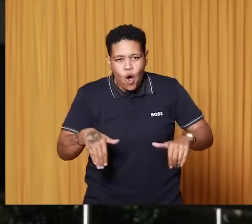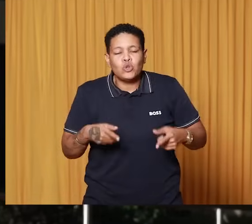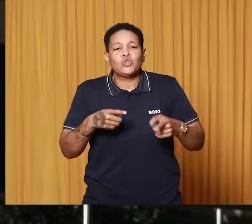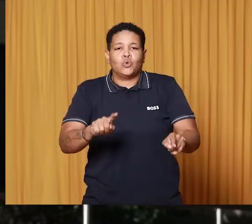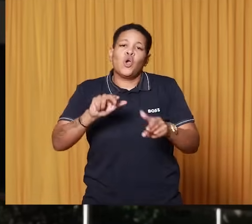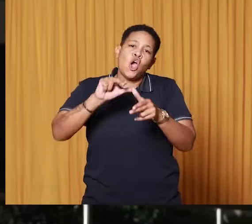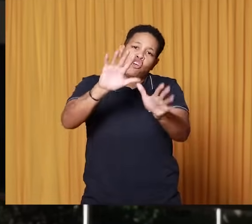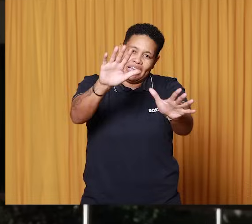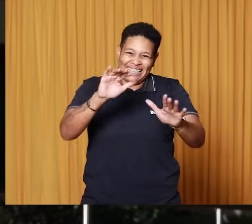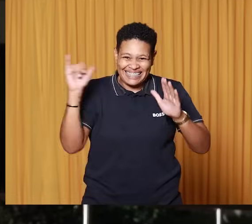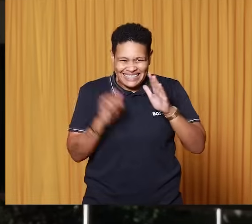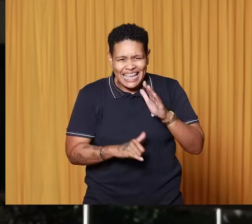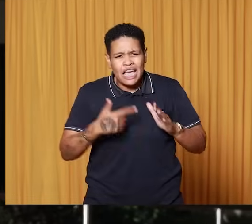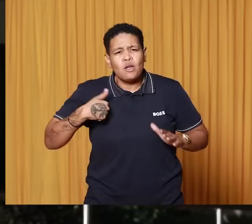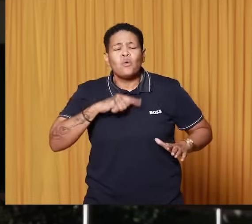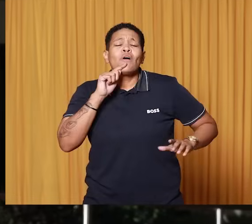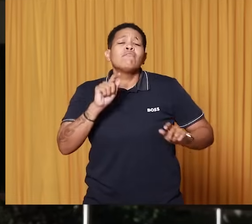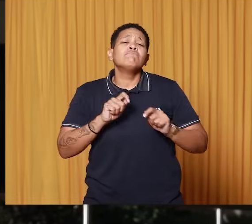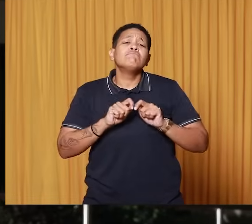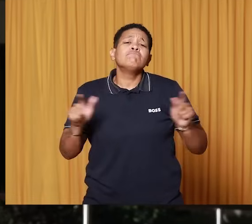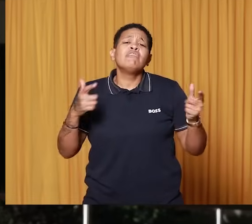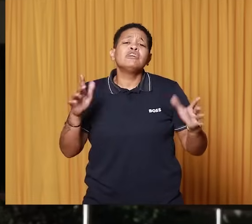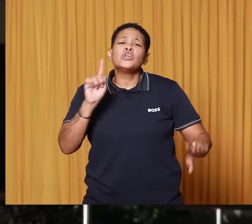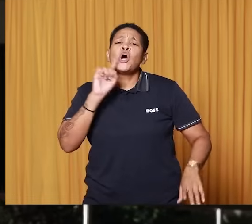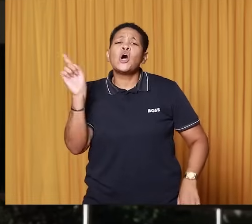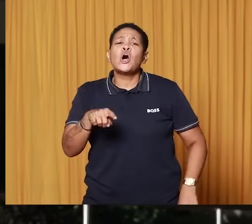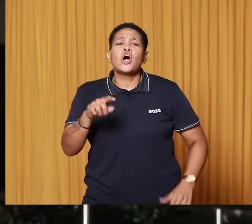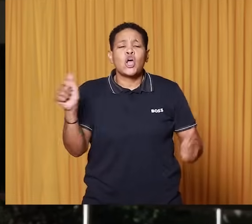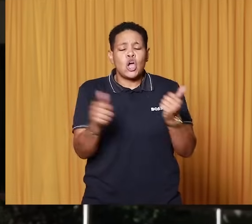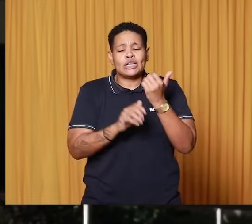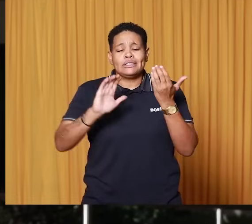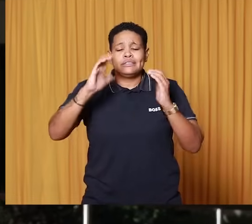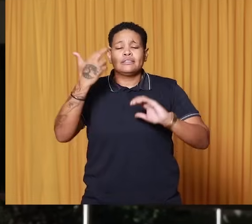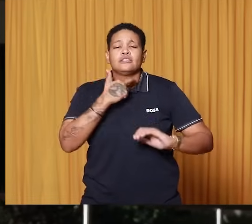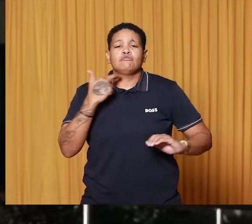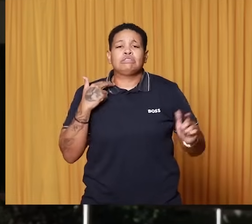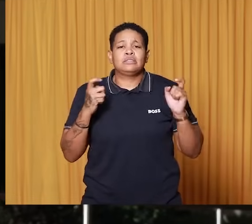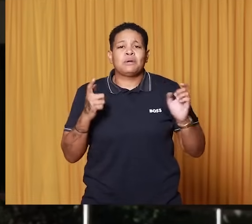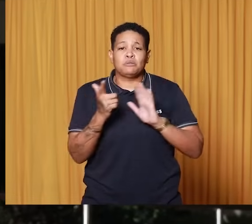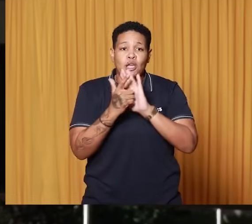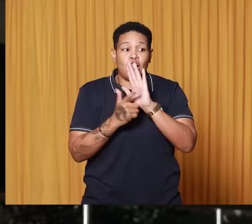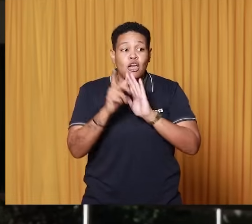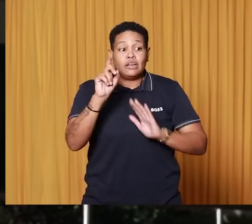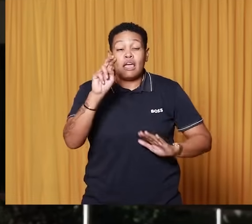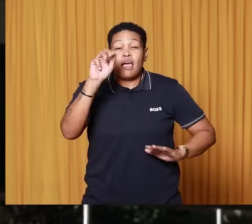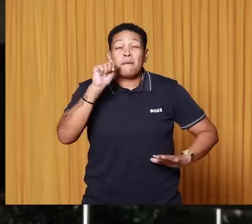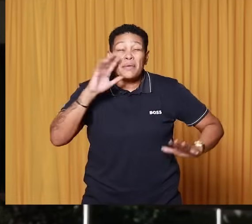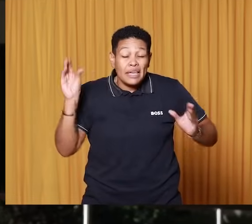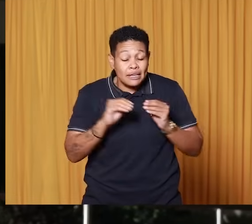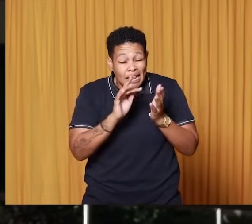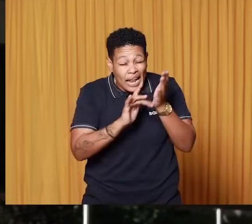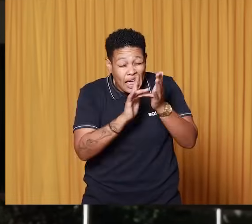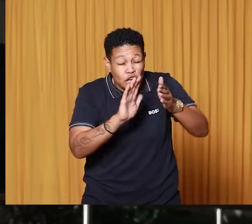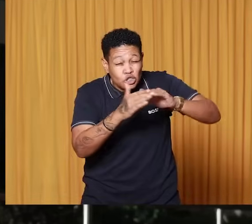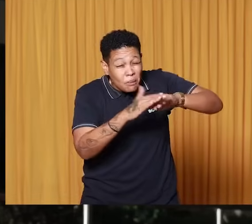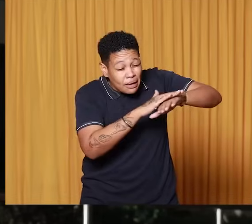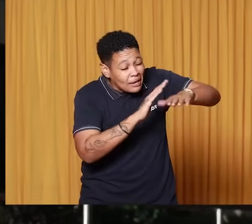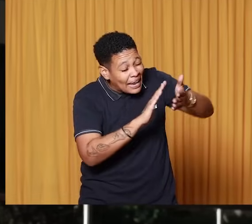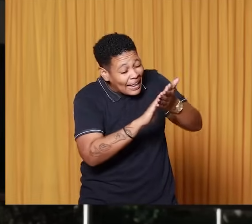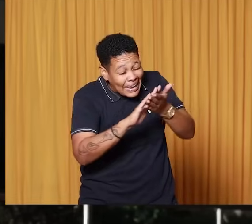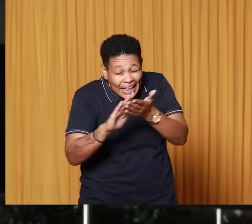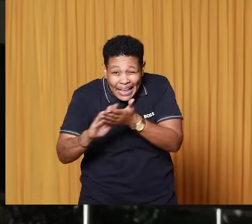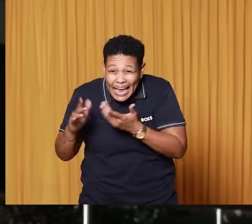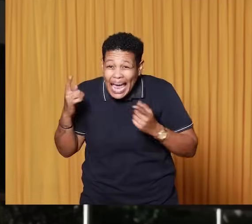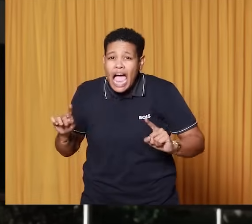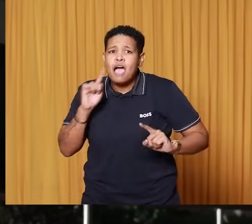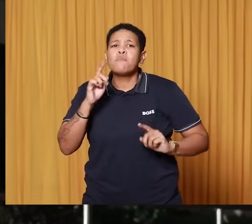the hurricane. We have issued an order under the Disaster Risk Management Act declaring the entire island of